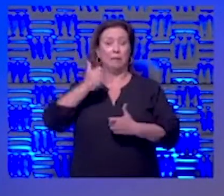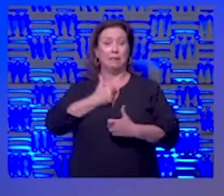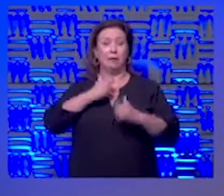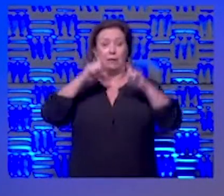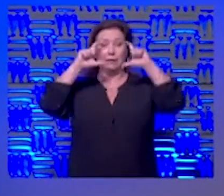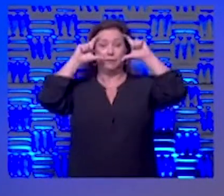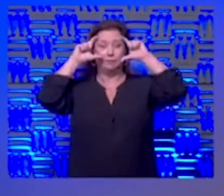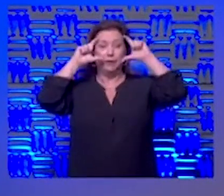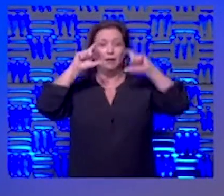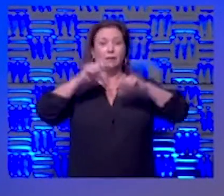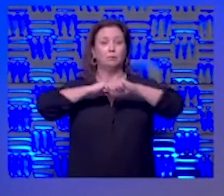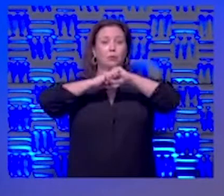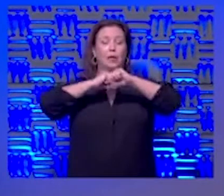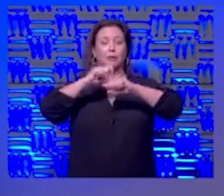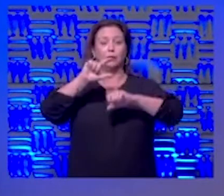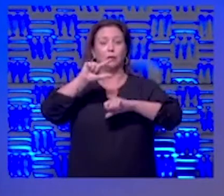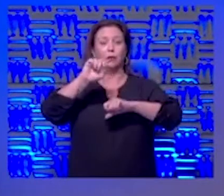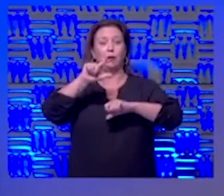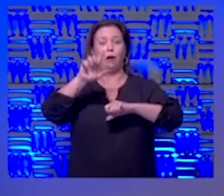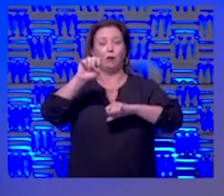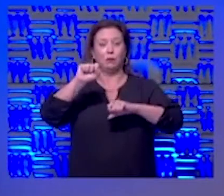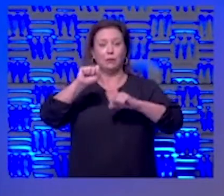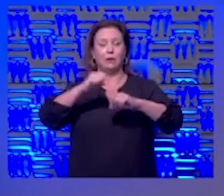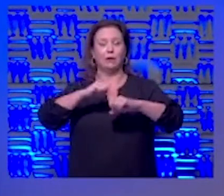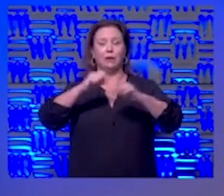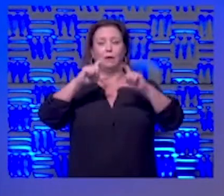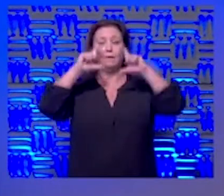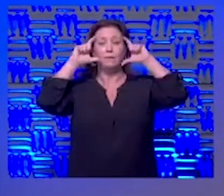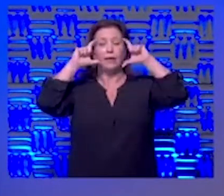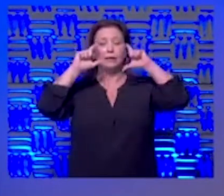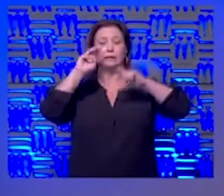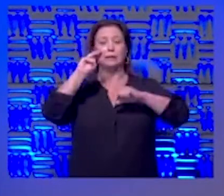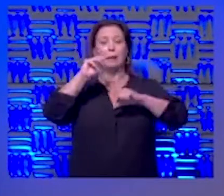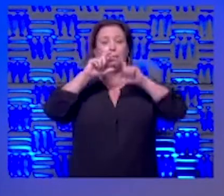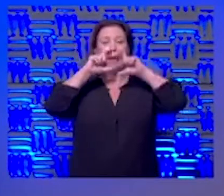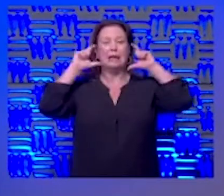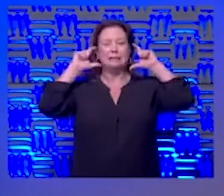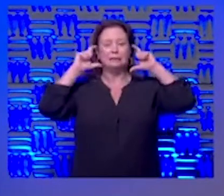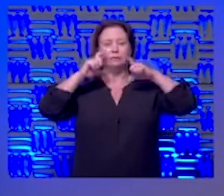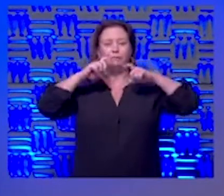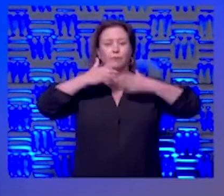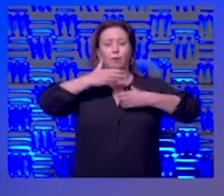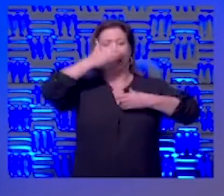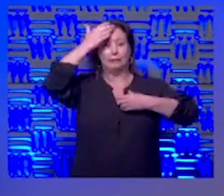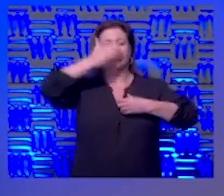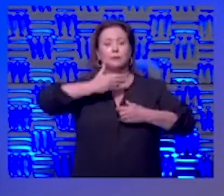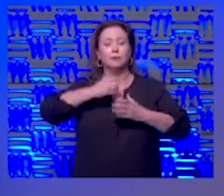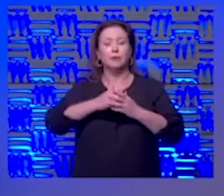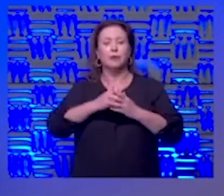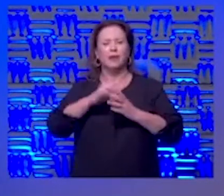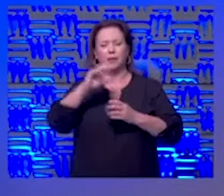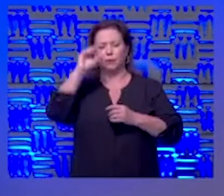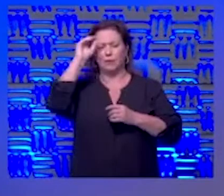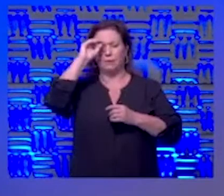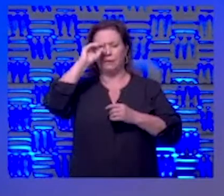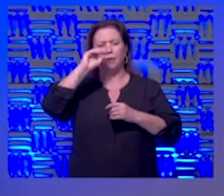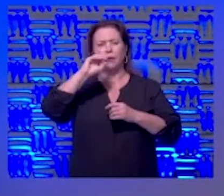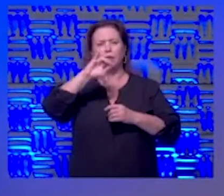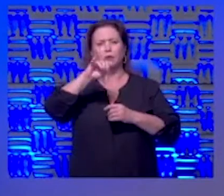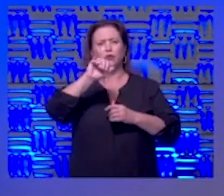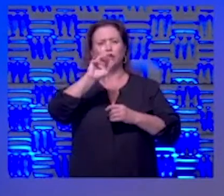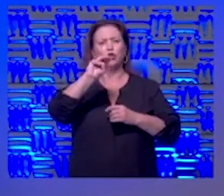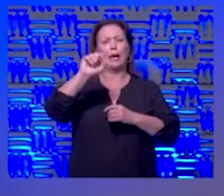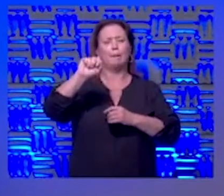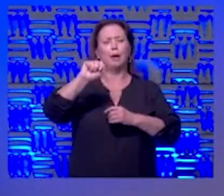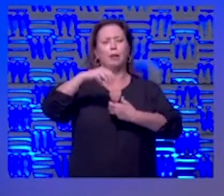protection. Goggles or a face mask. There was a very good opinion piece, I think, in JAMA Internal